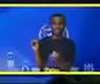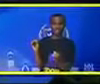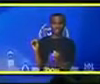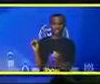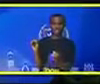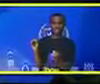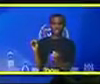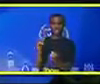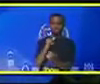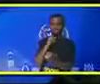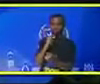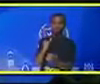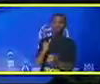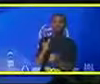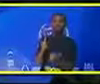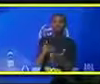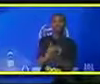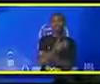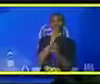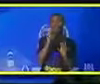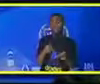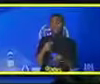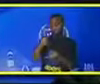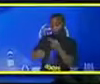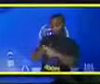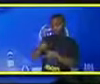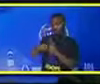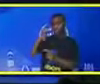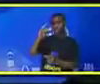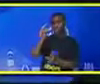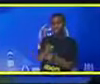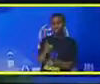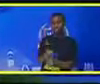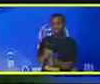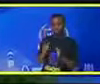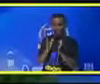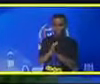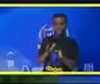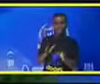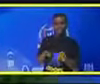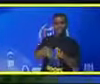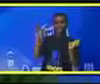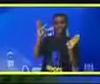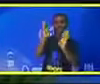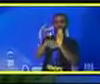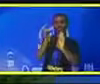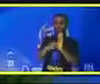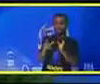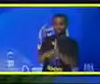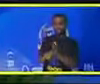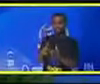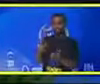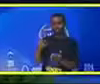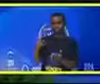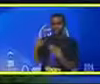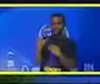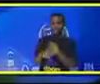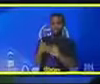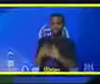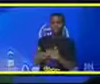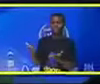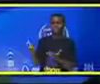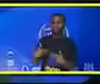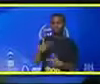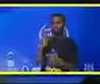a stranger, and he said, friend, please open the door and give me 3 loaves. Another friend has